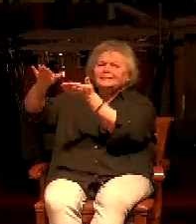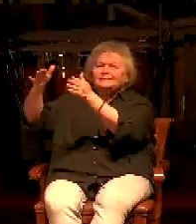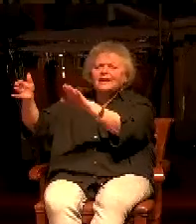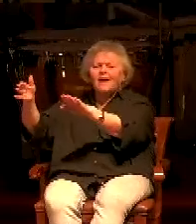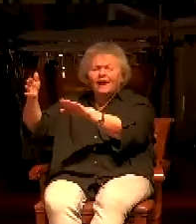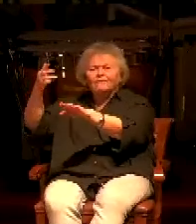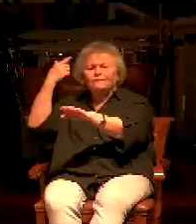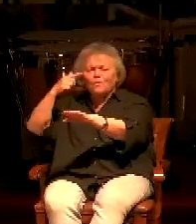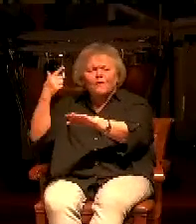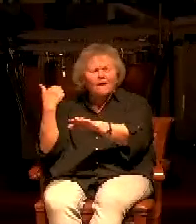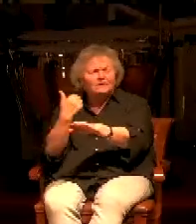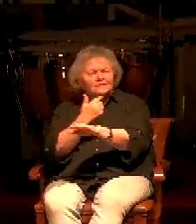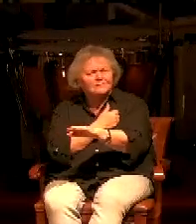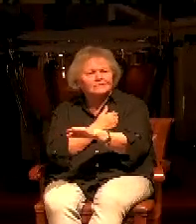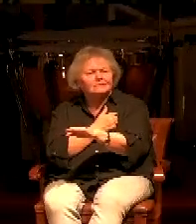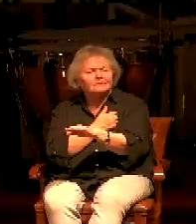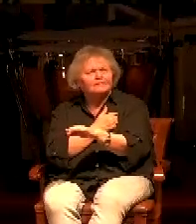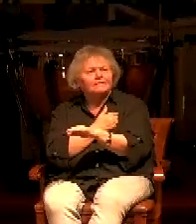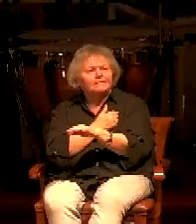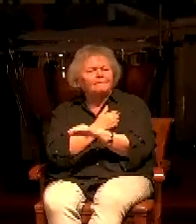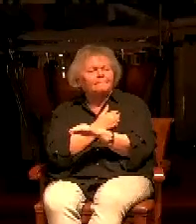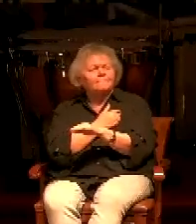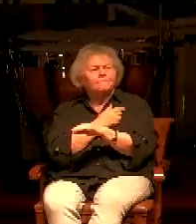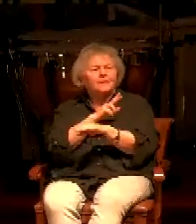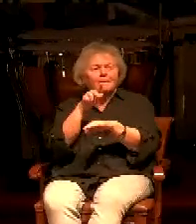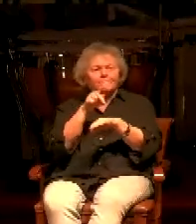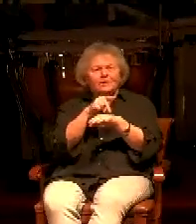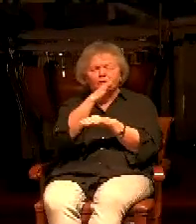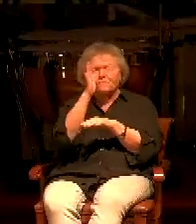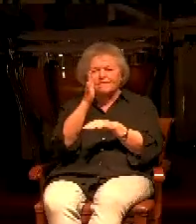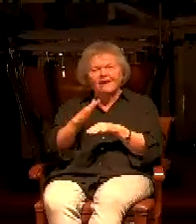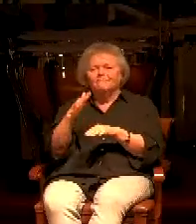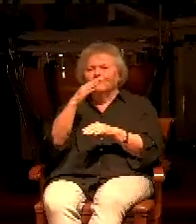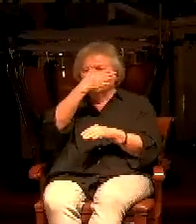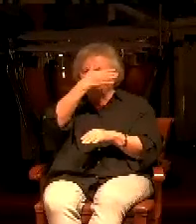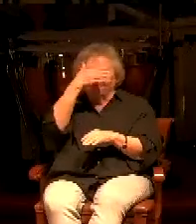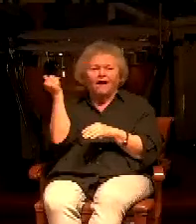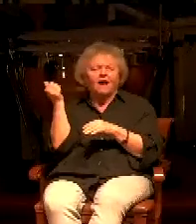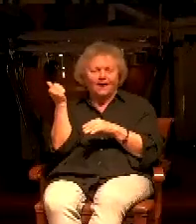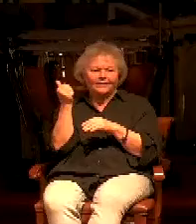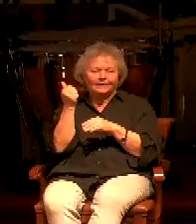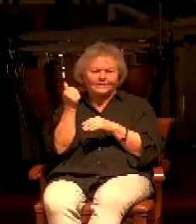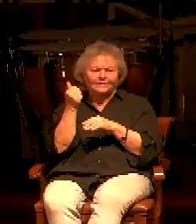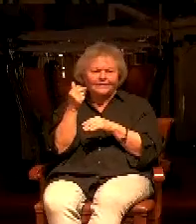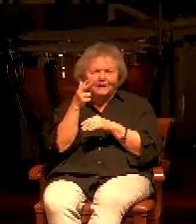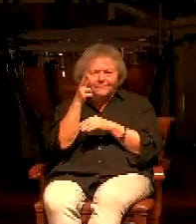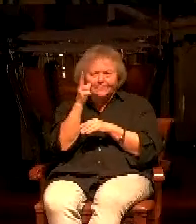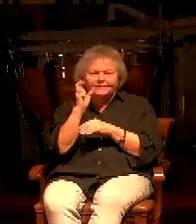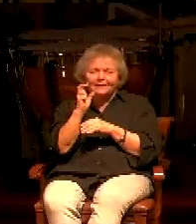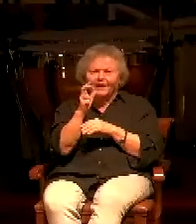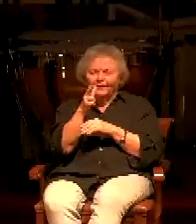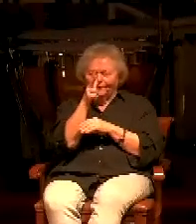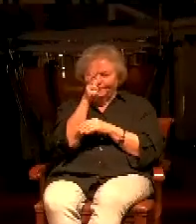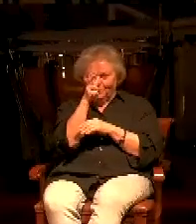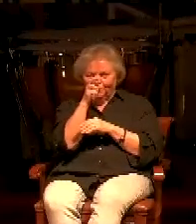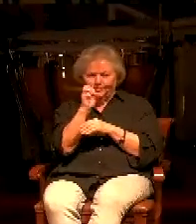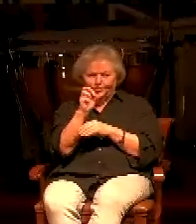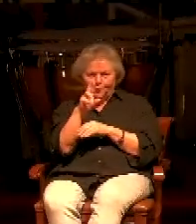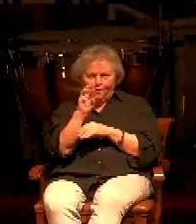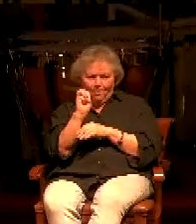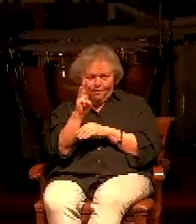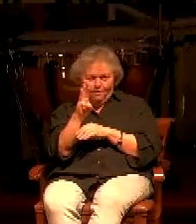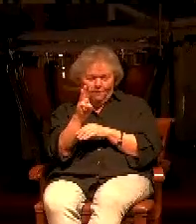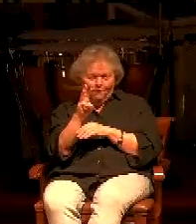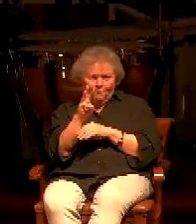I'm sure Peter never forgot the sound of a rooster, but I'm certain he never forgot that that